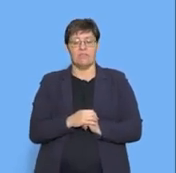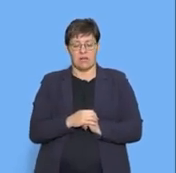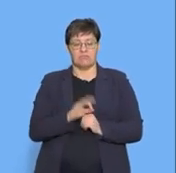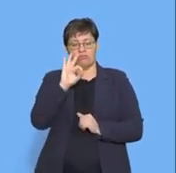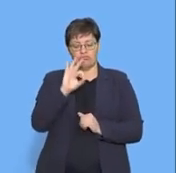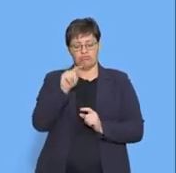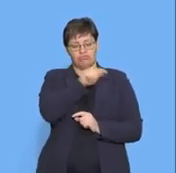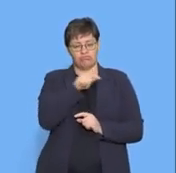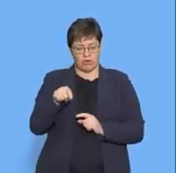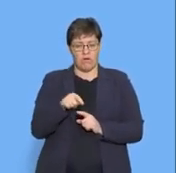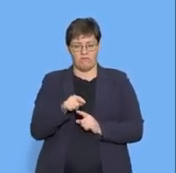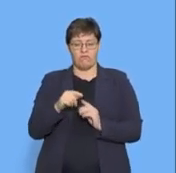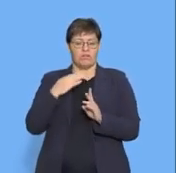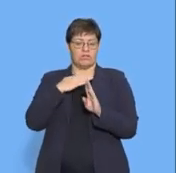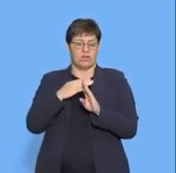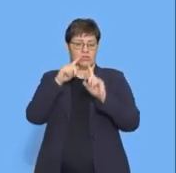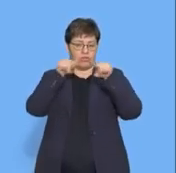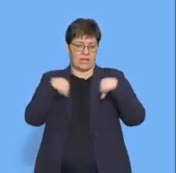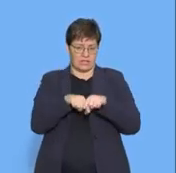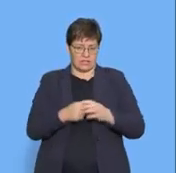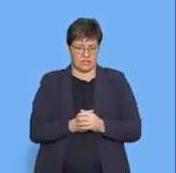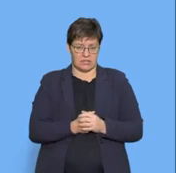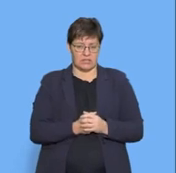B. That's just using 3 angles of a triangle.